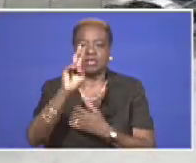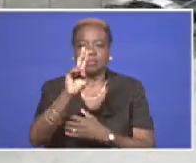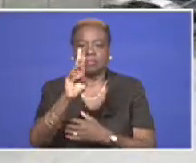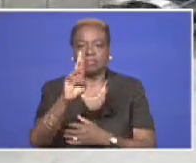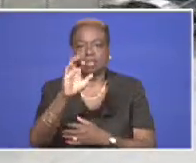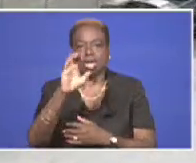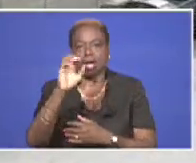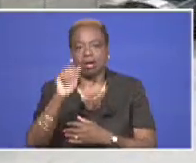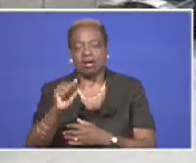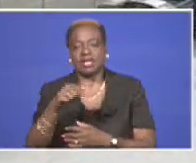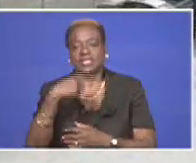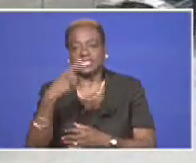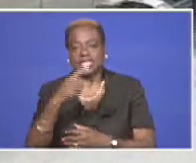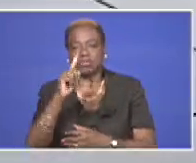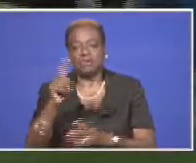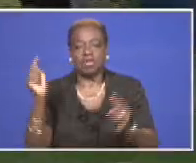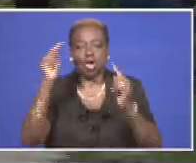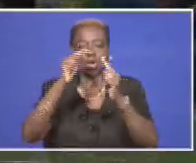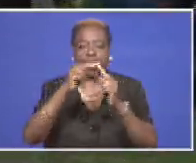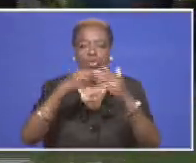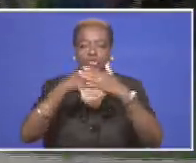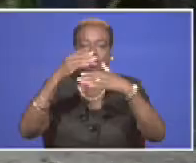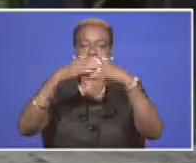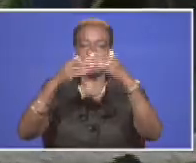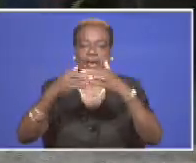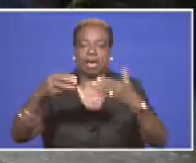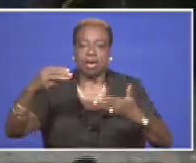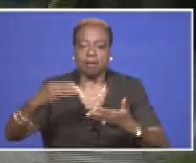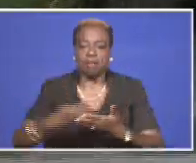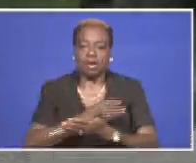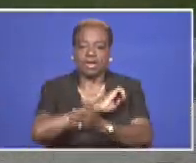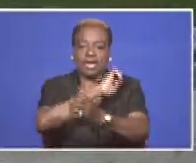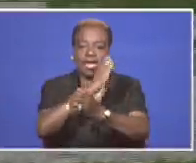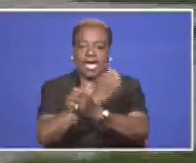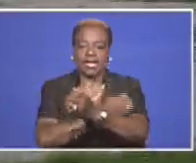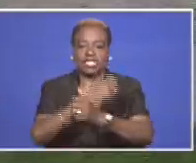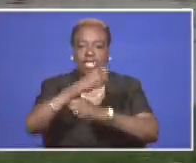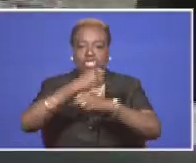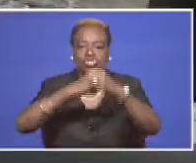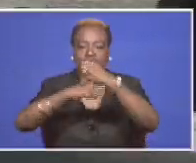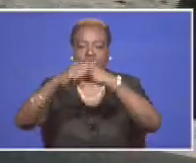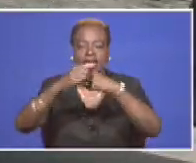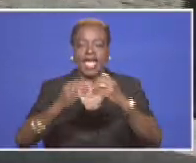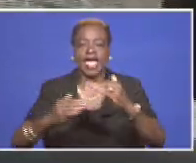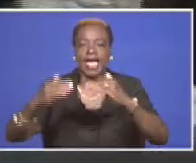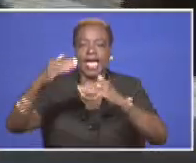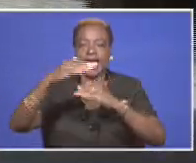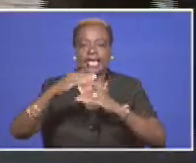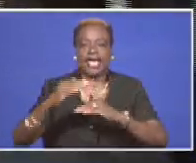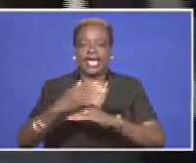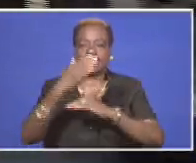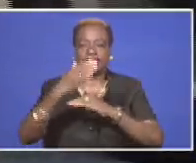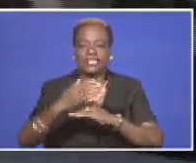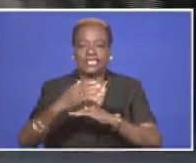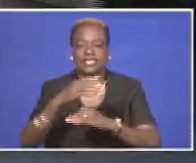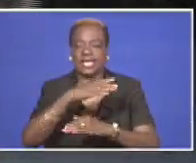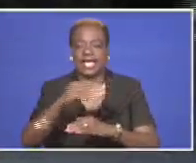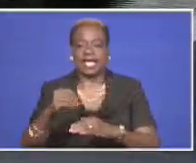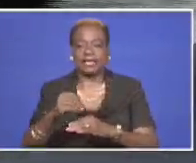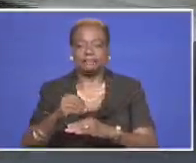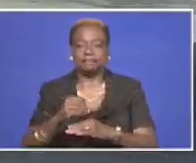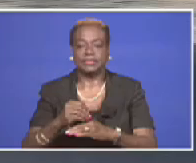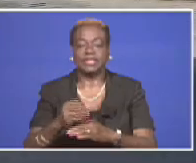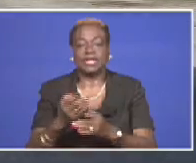goals is to build a modern energy infrastructure which enhances generation capacity and safely, reliably, and